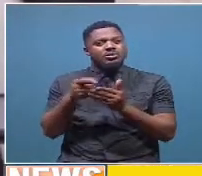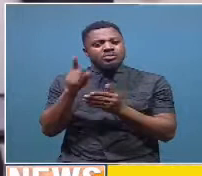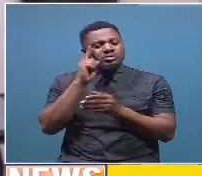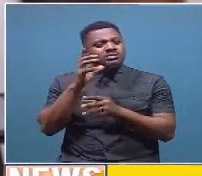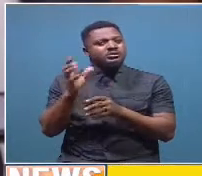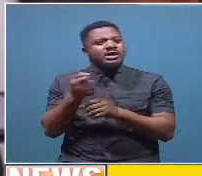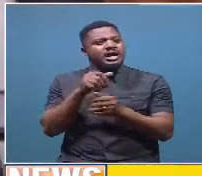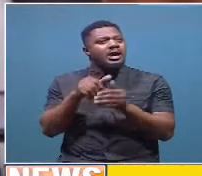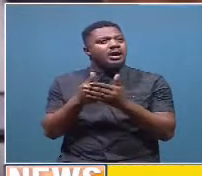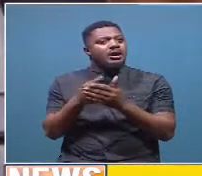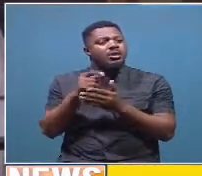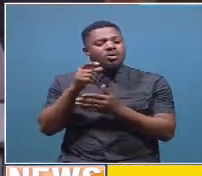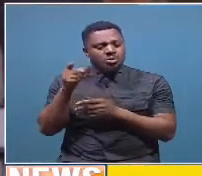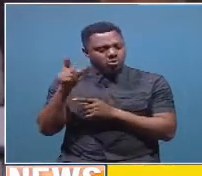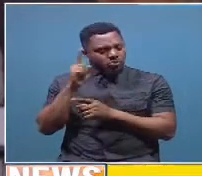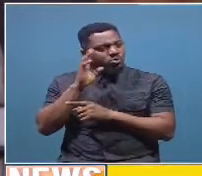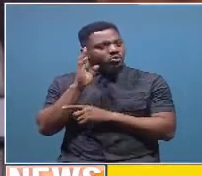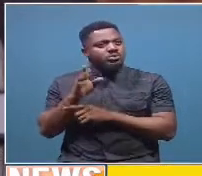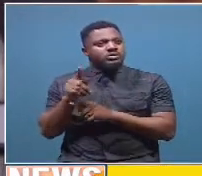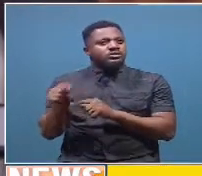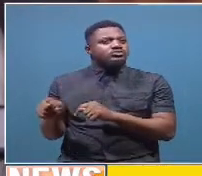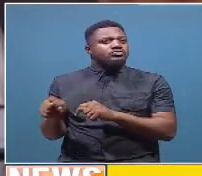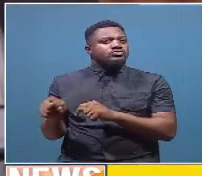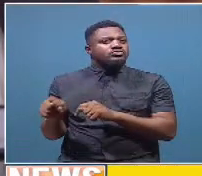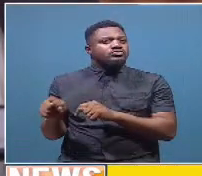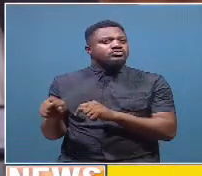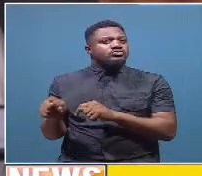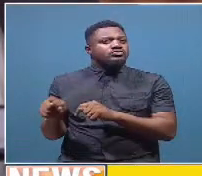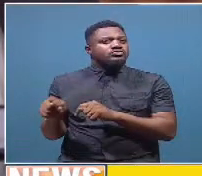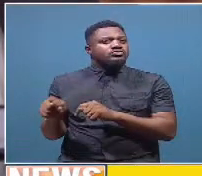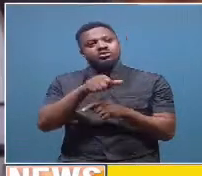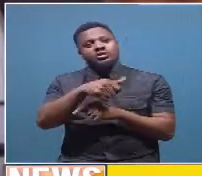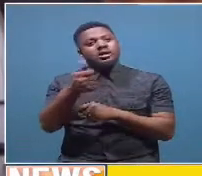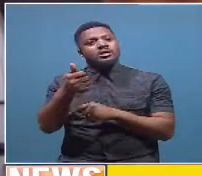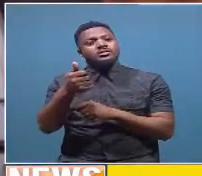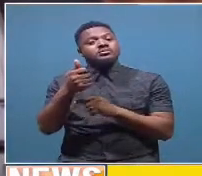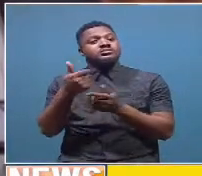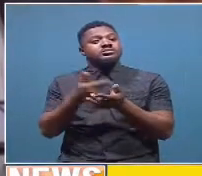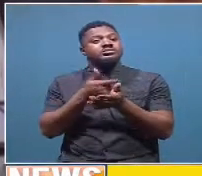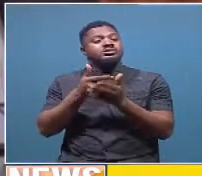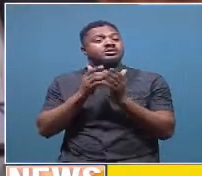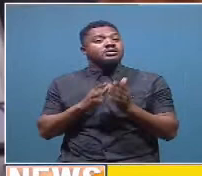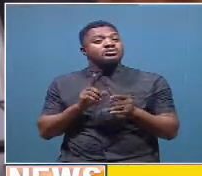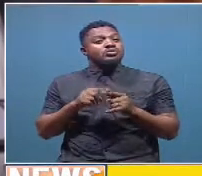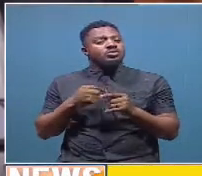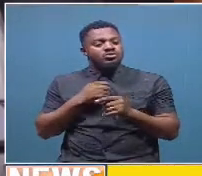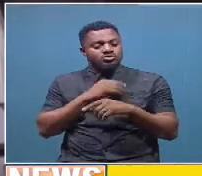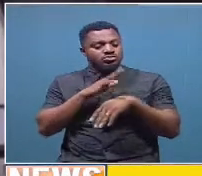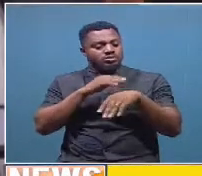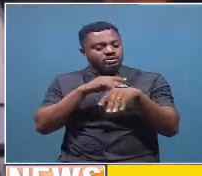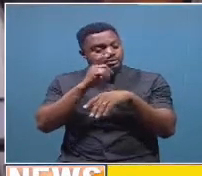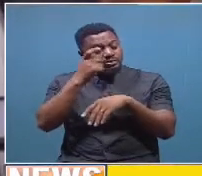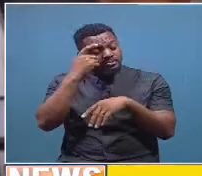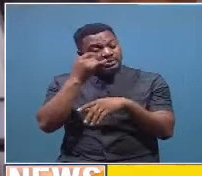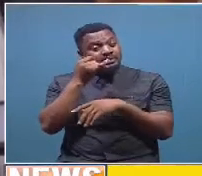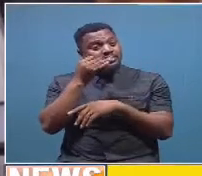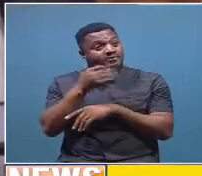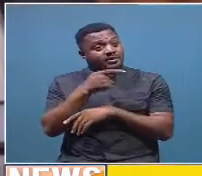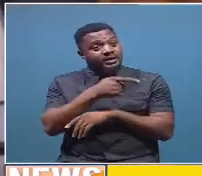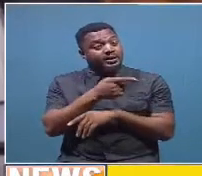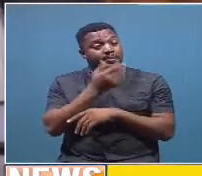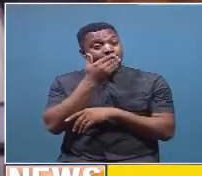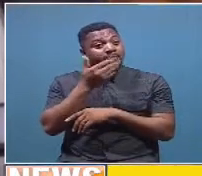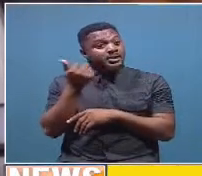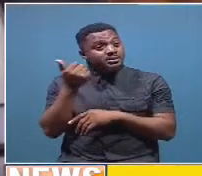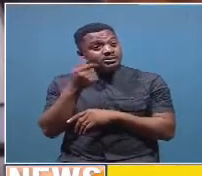going to take it? He will automatically transfer it to the ordinary Ghanaian. So we are also calling on the government, if at